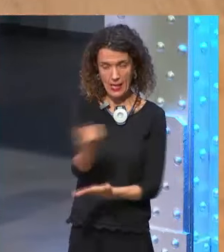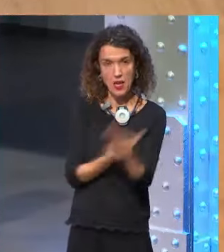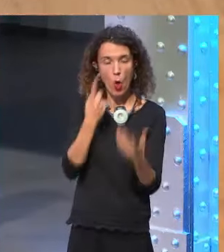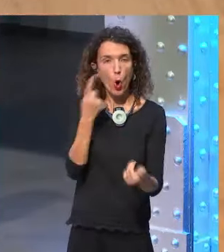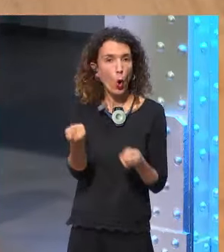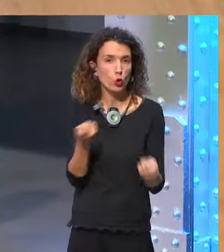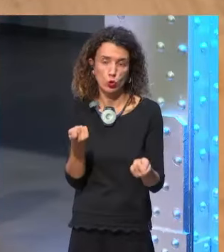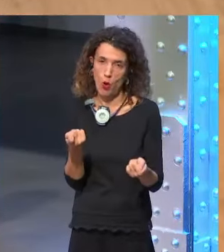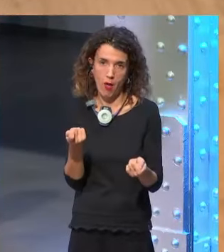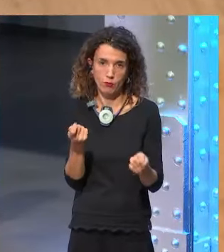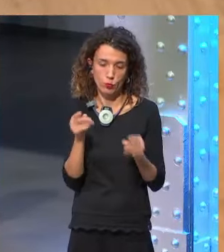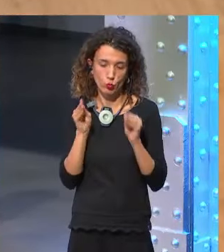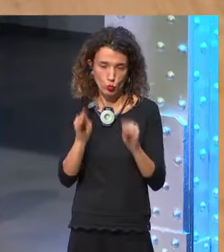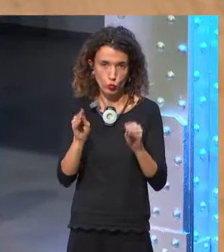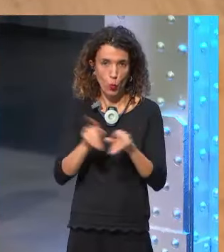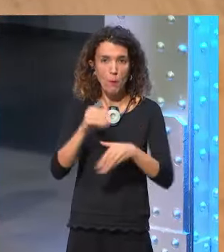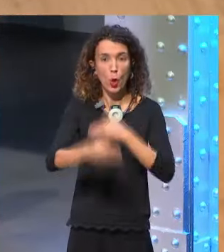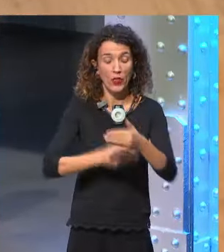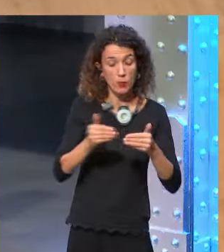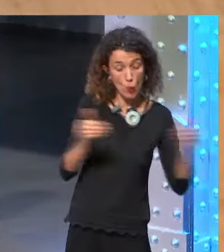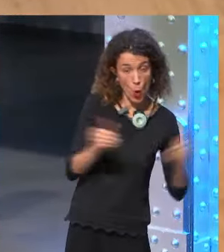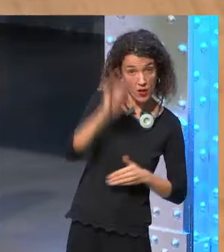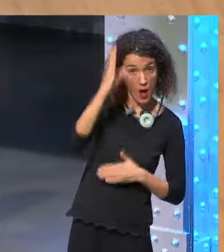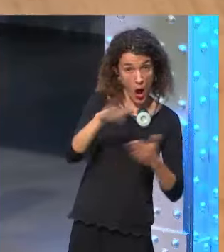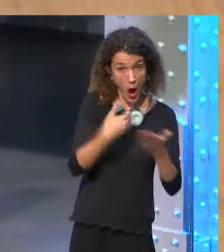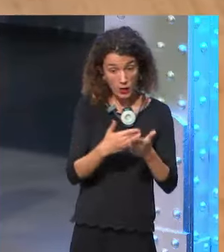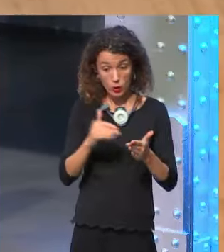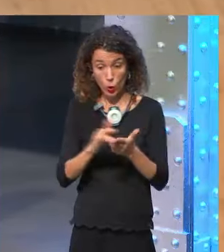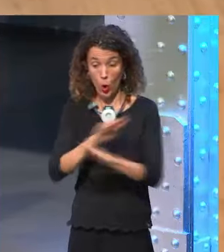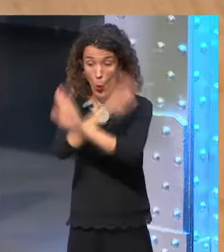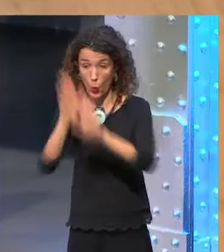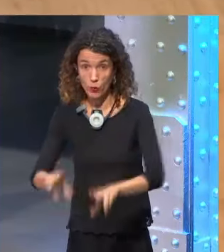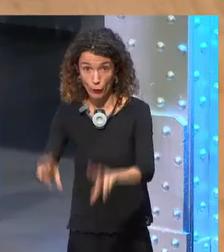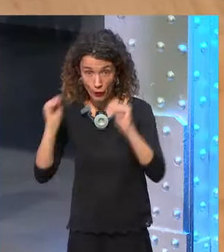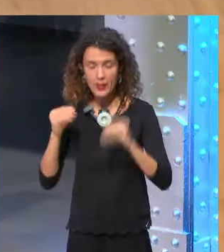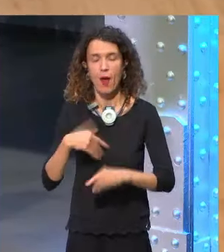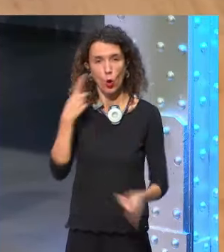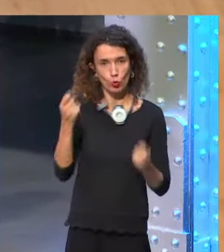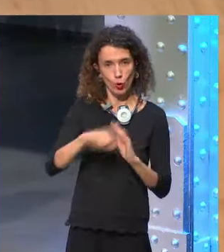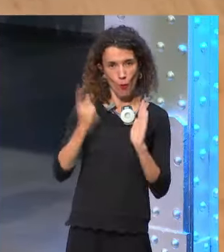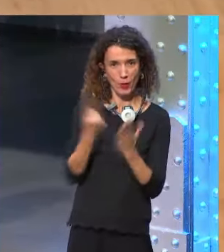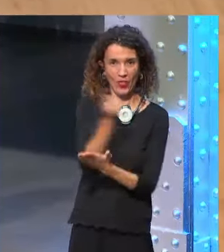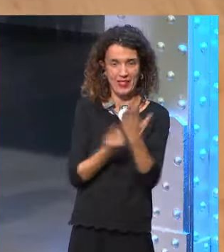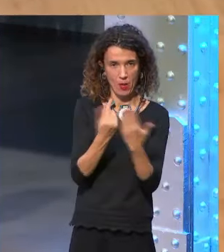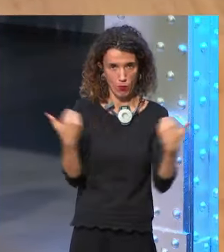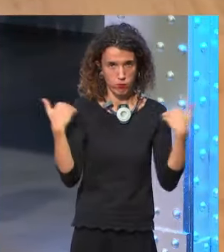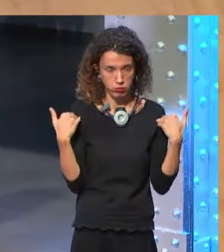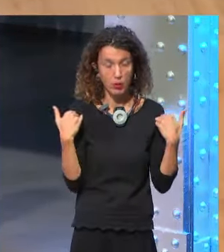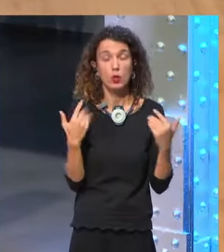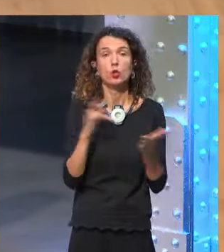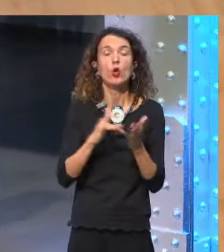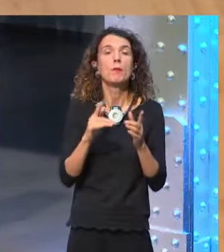very first idea to the very last execution. Now, when you have algorithms, when you have robots, there is a